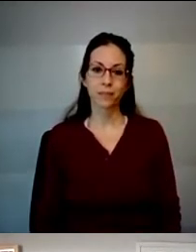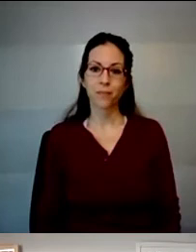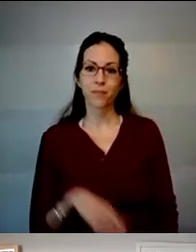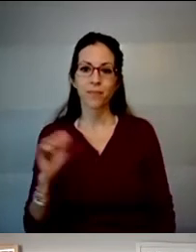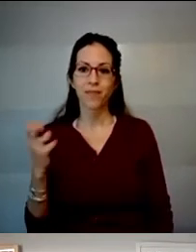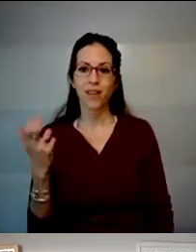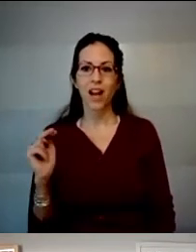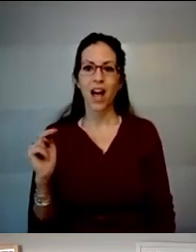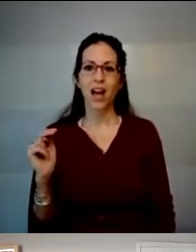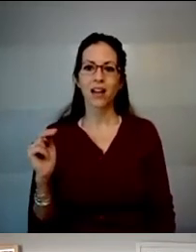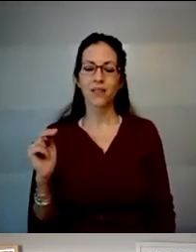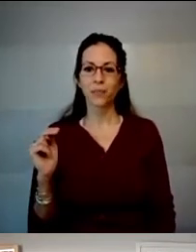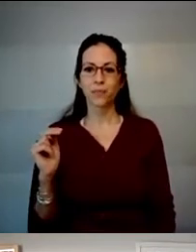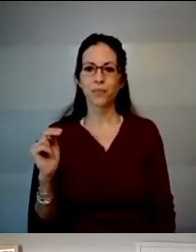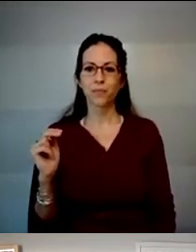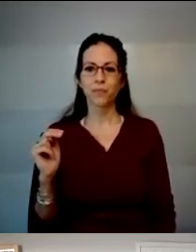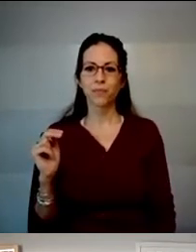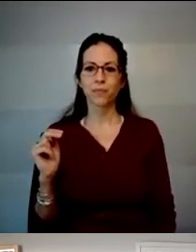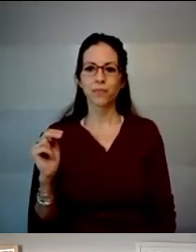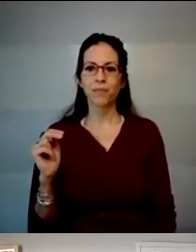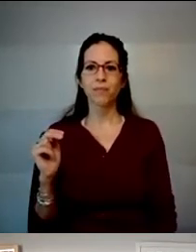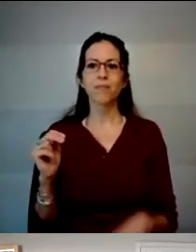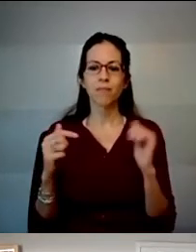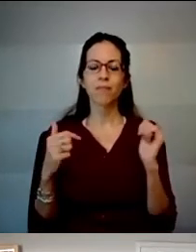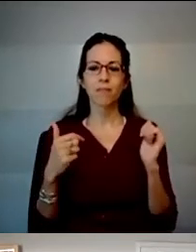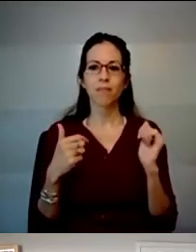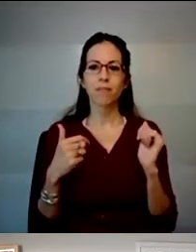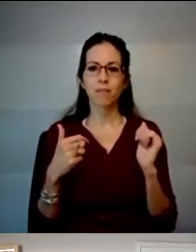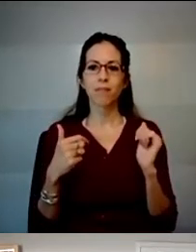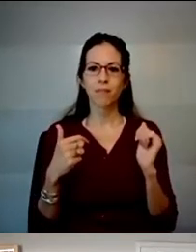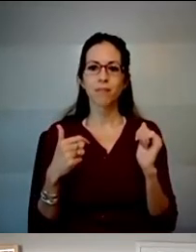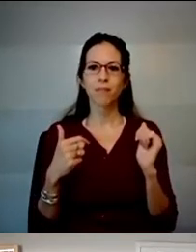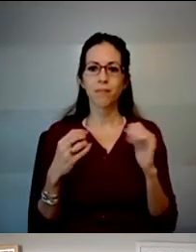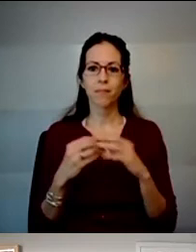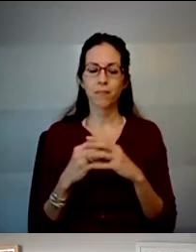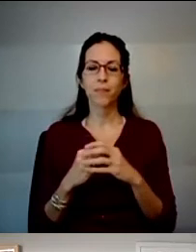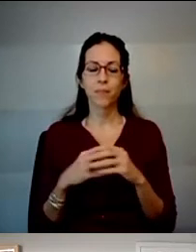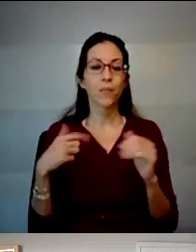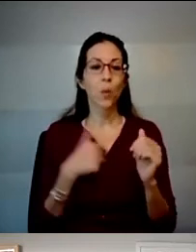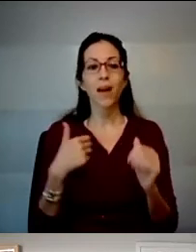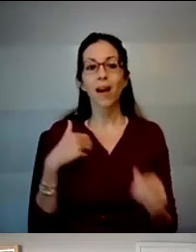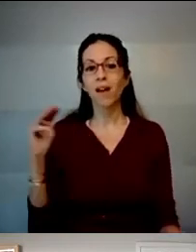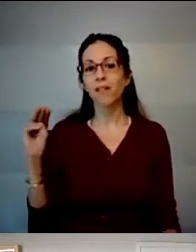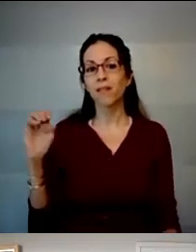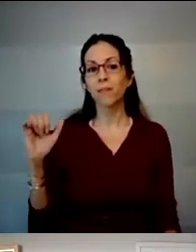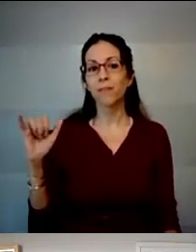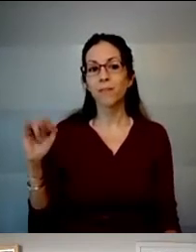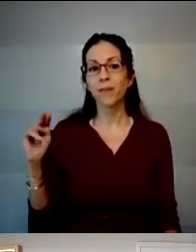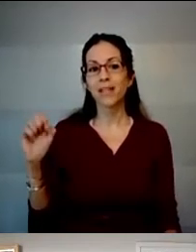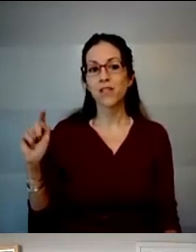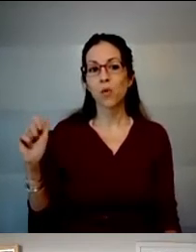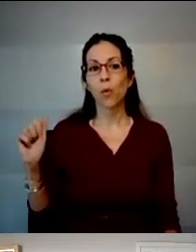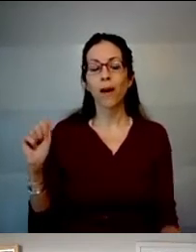Something that I find myself kind of using a lot. We have the Minnesota Council of Foundations and these